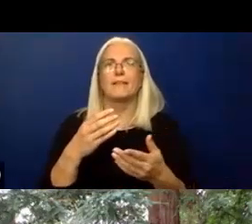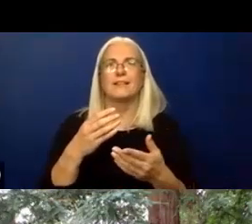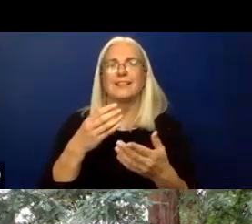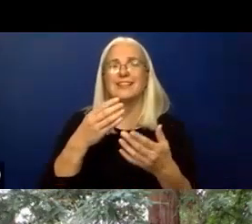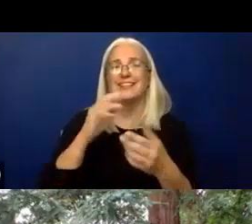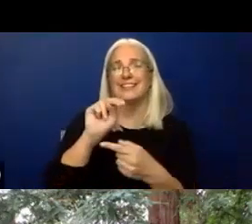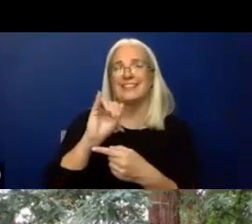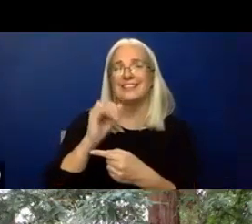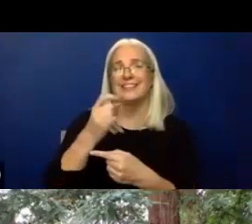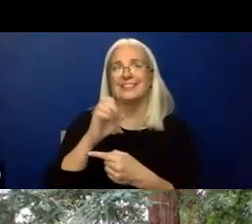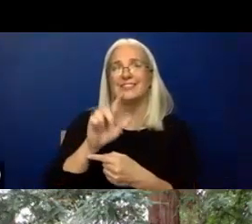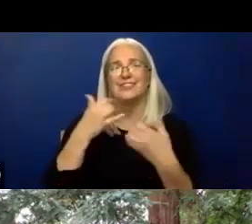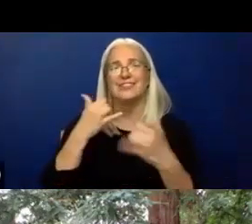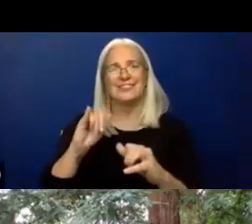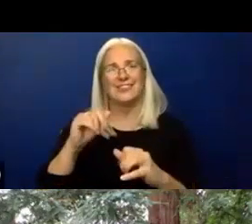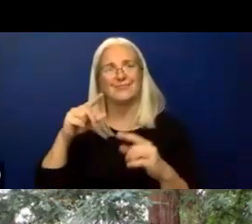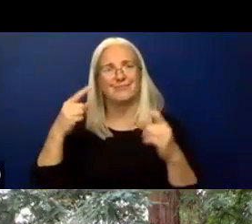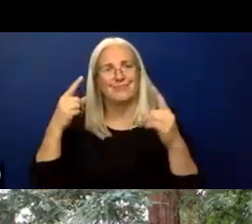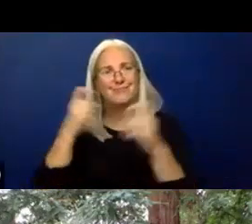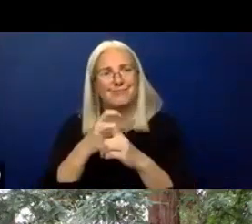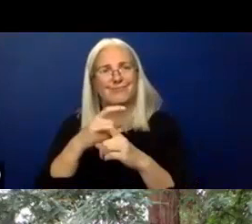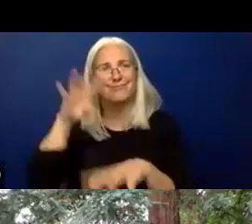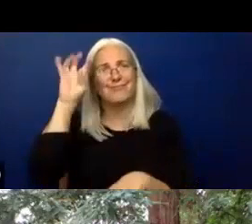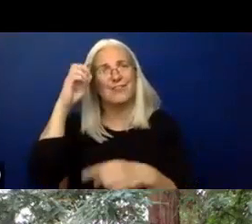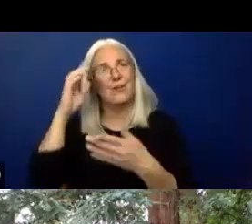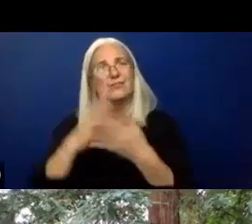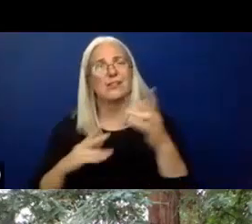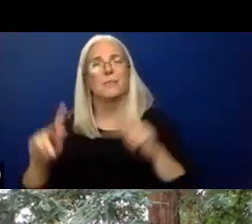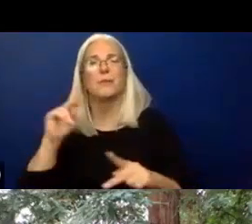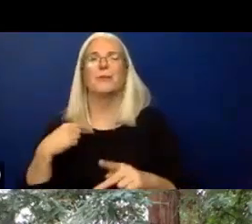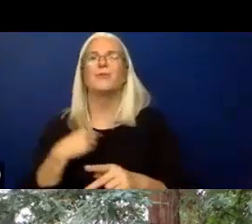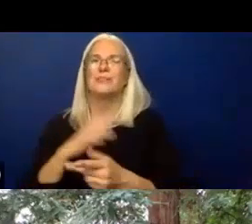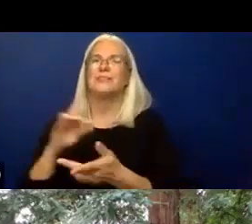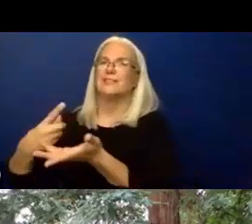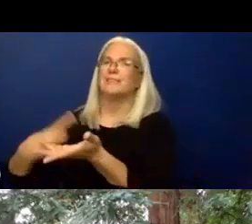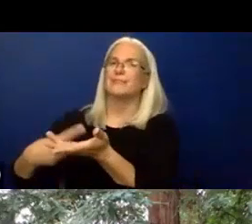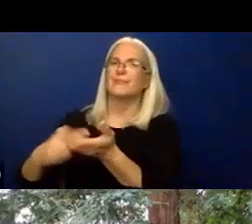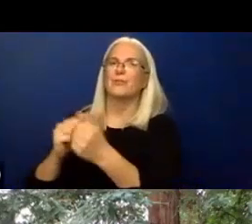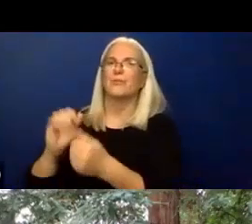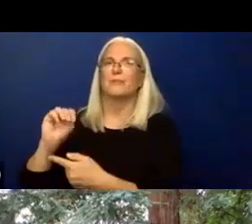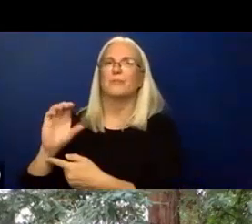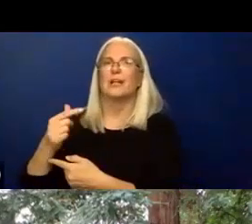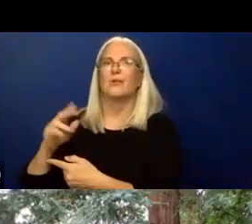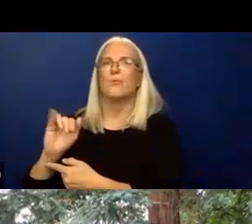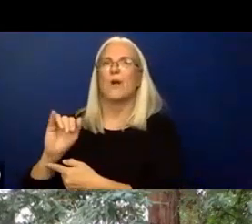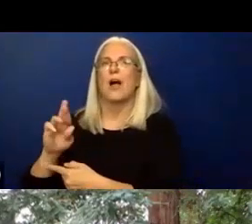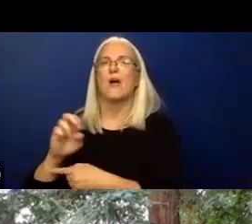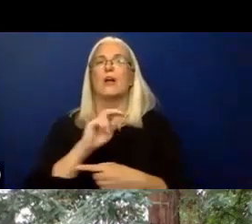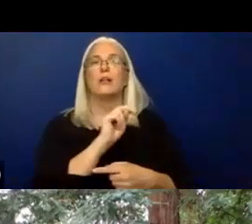yesterday. Napa County sent out a Nixle alert that was broadcast to Sonoma Valley, Marin